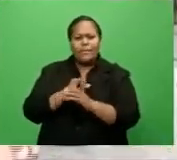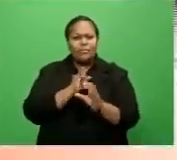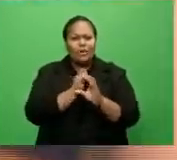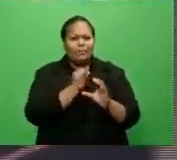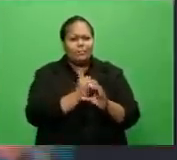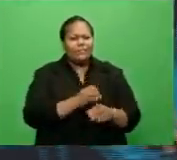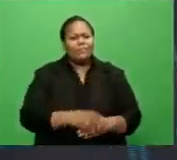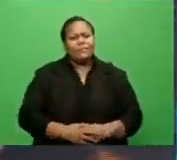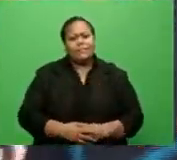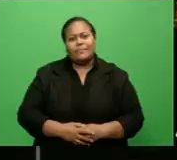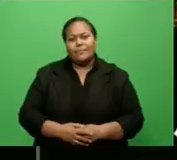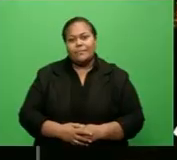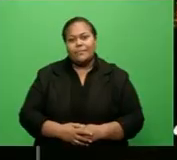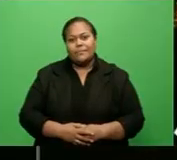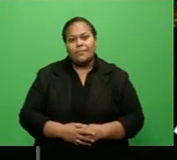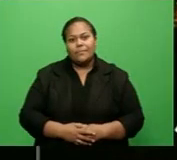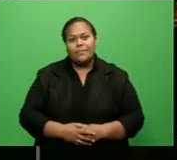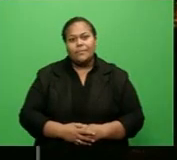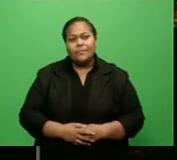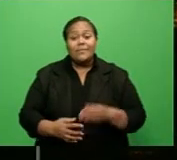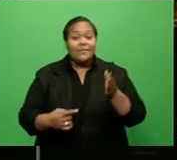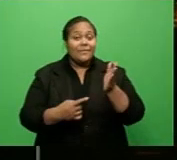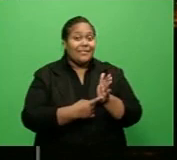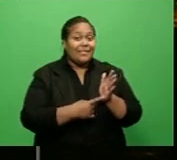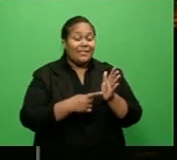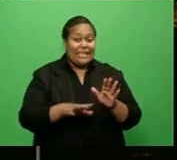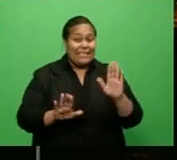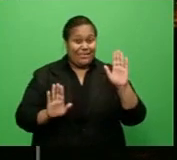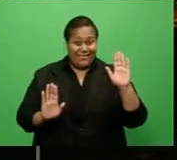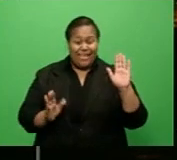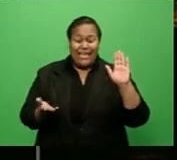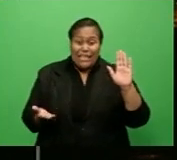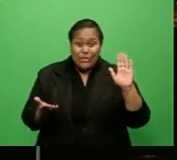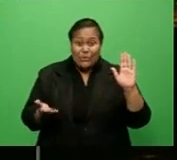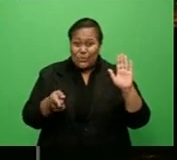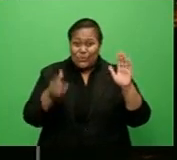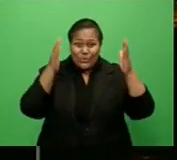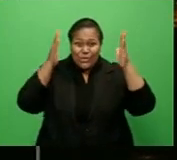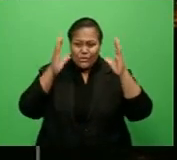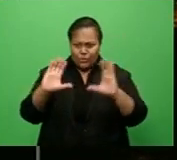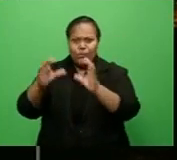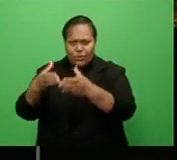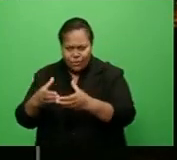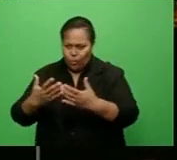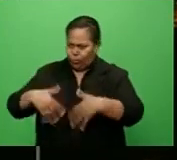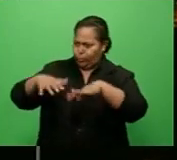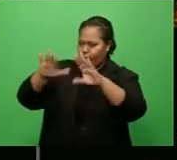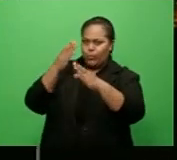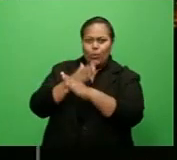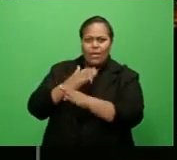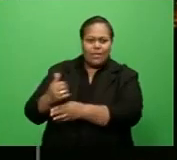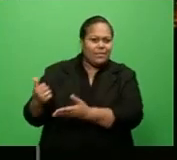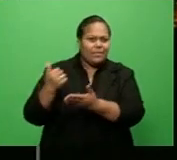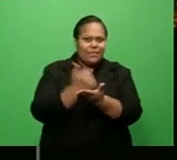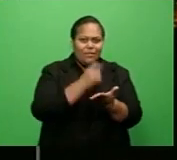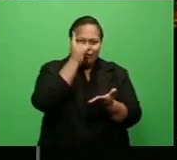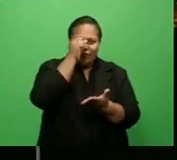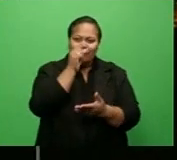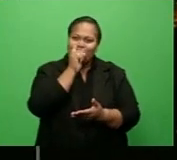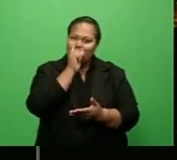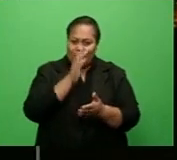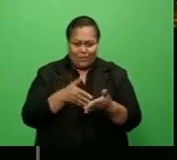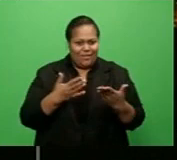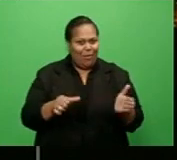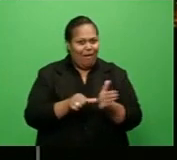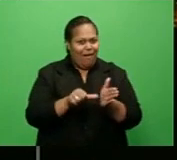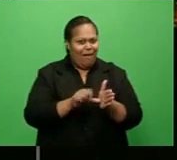Rakautonga, FBC News. The TISI Sangam has been praised for its work and assistance to Fijians during these trying times.